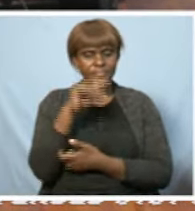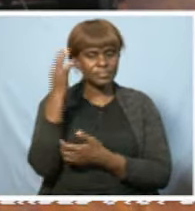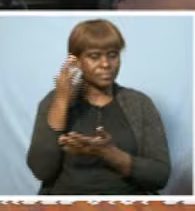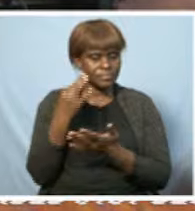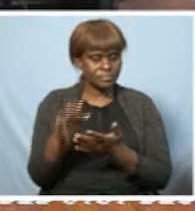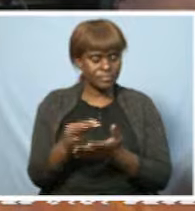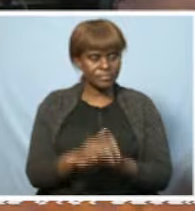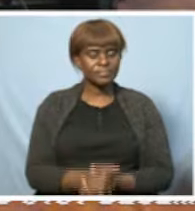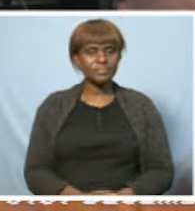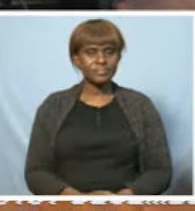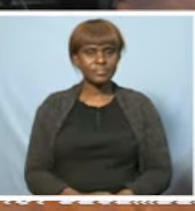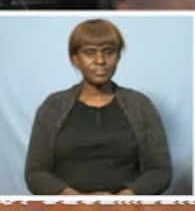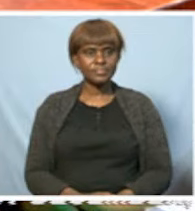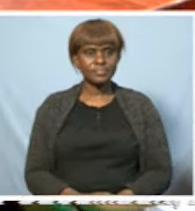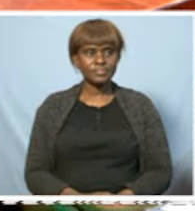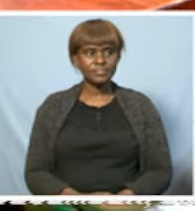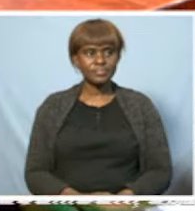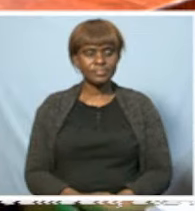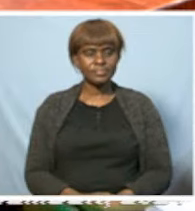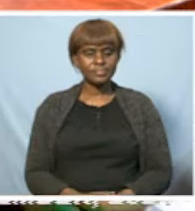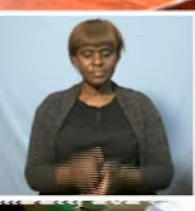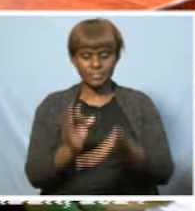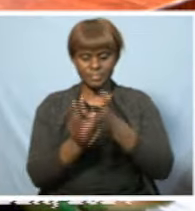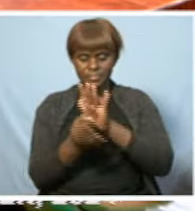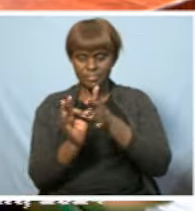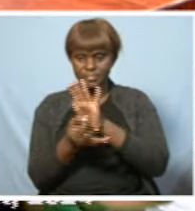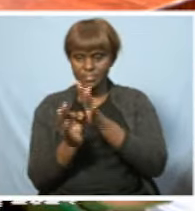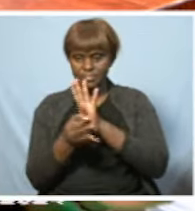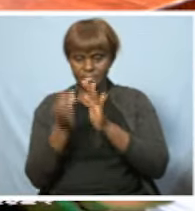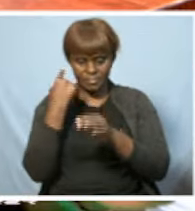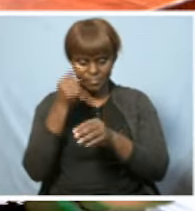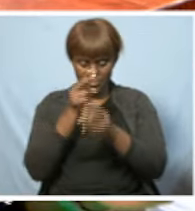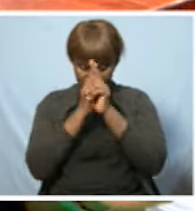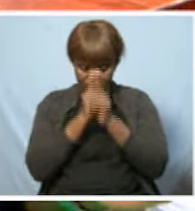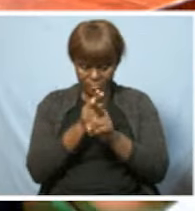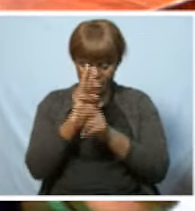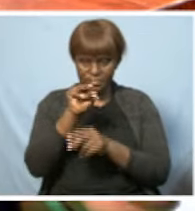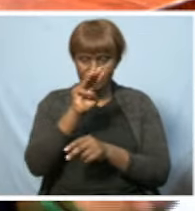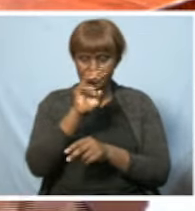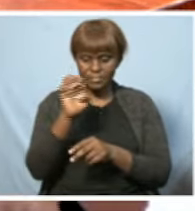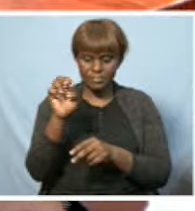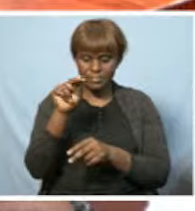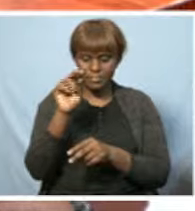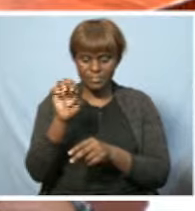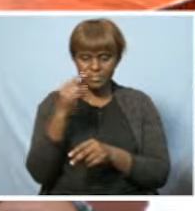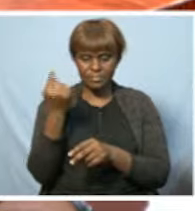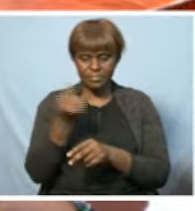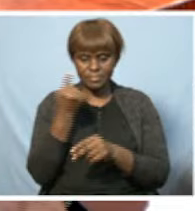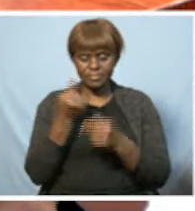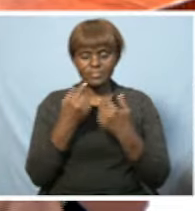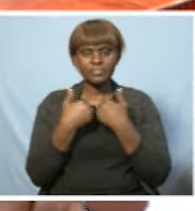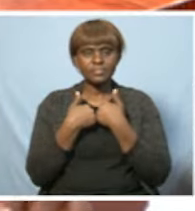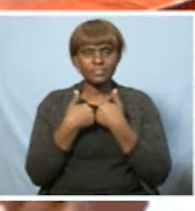Secretariat, the folder for Honorable Mwene only has the